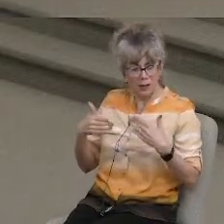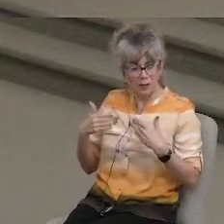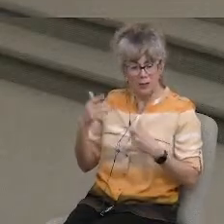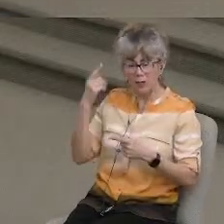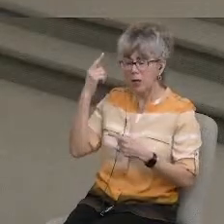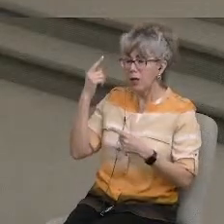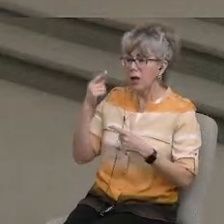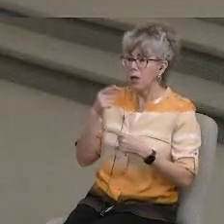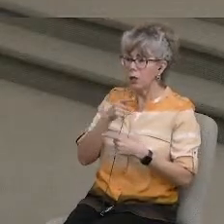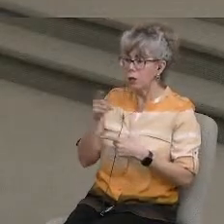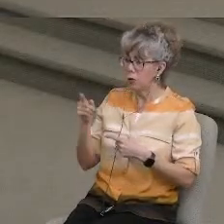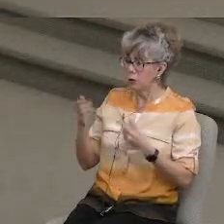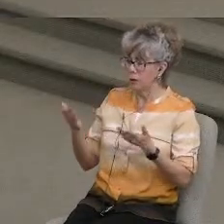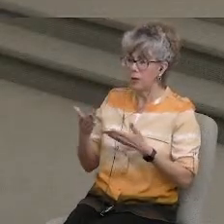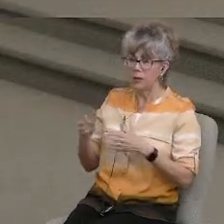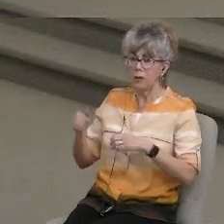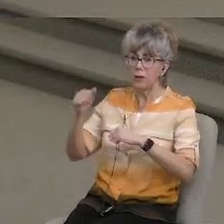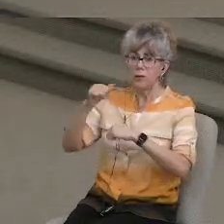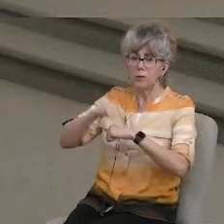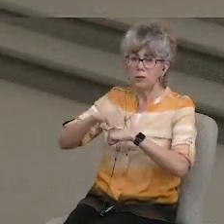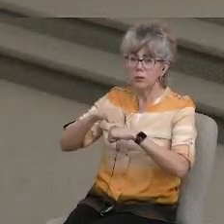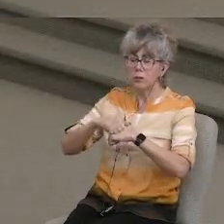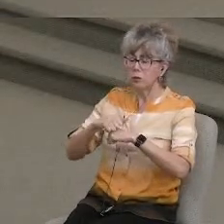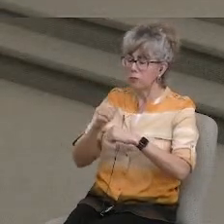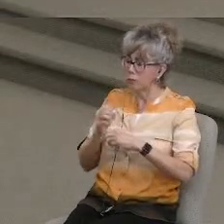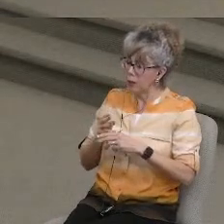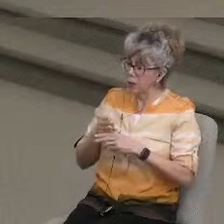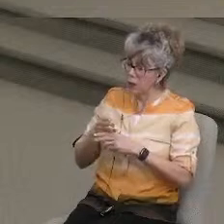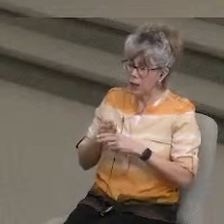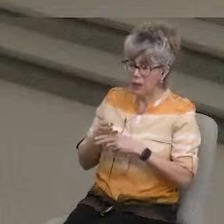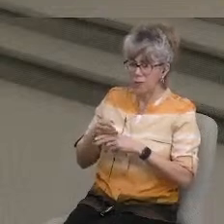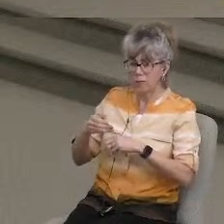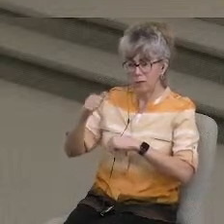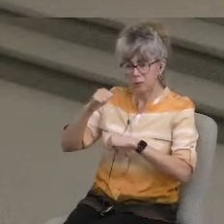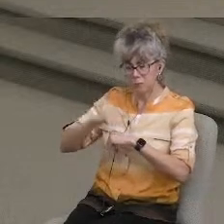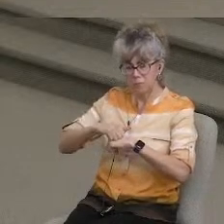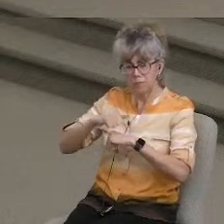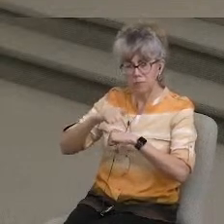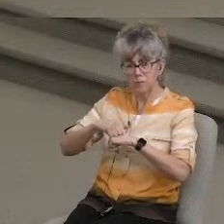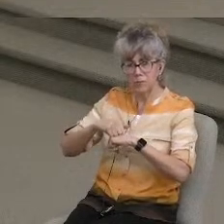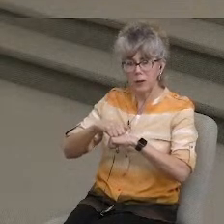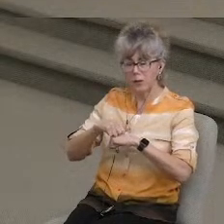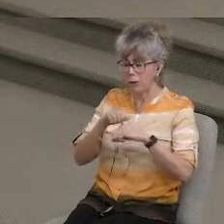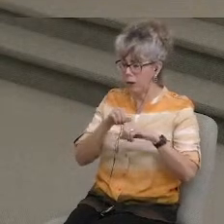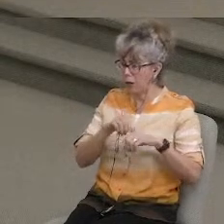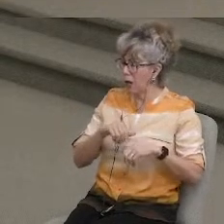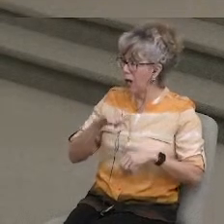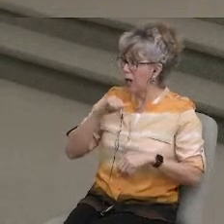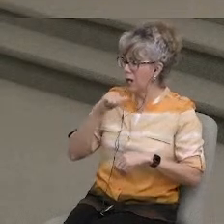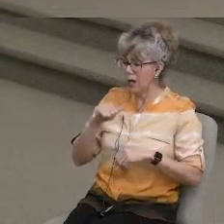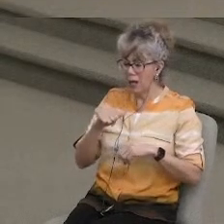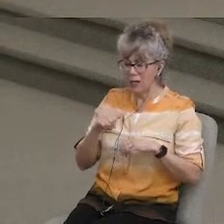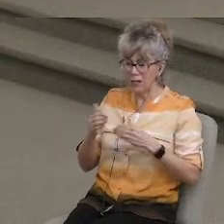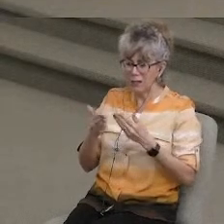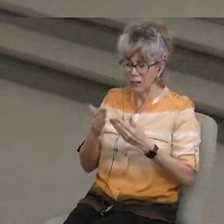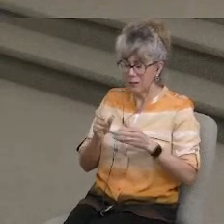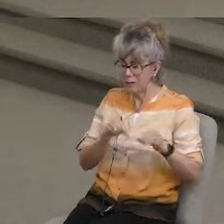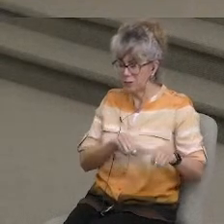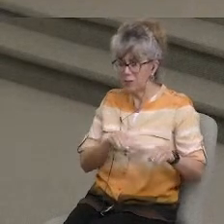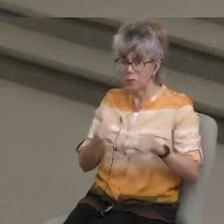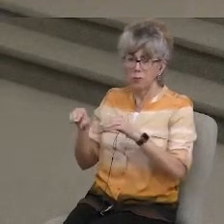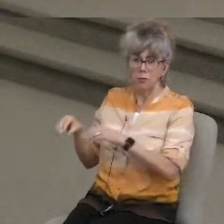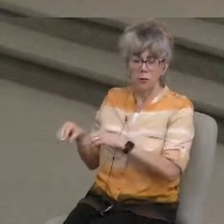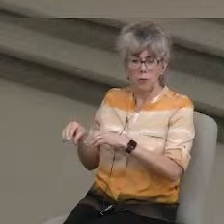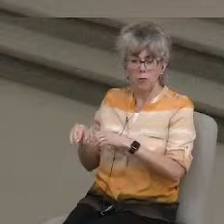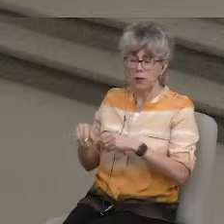the stone, that heavy object, that immovable object